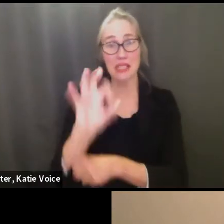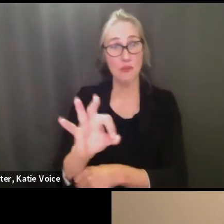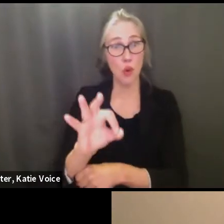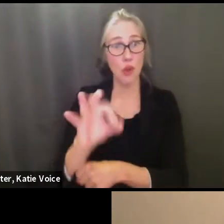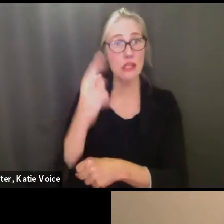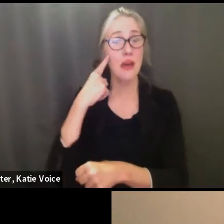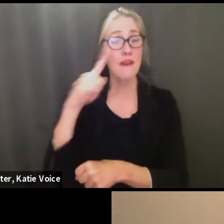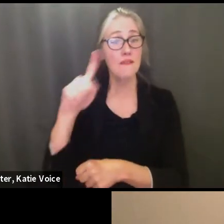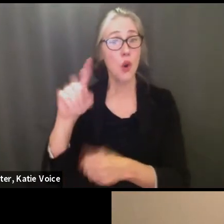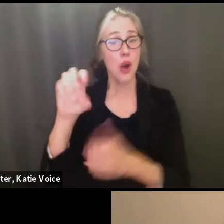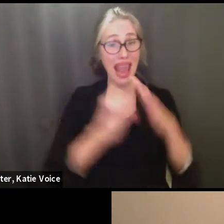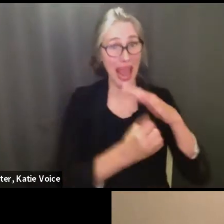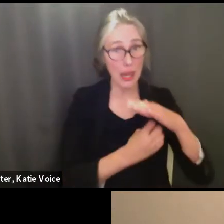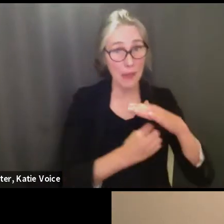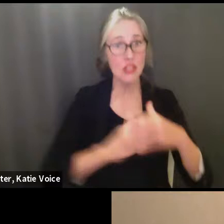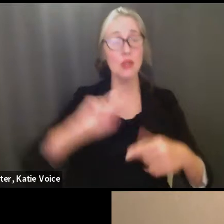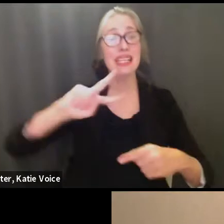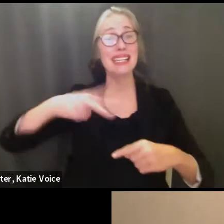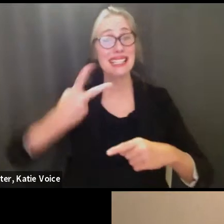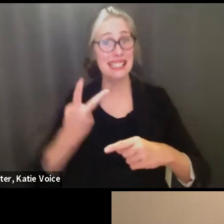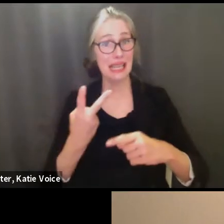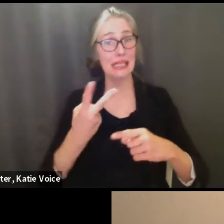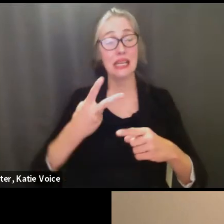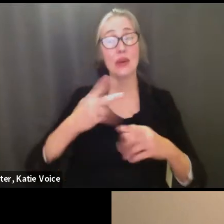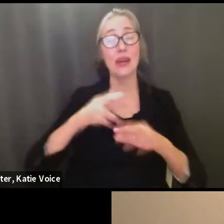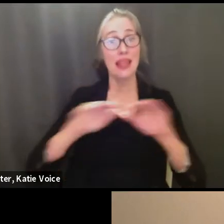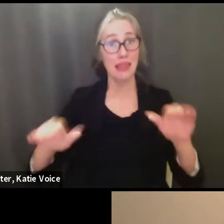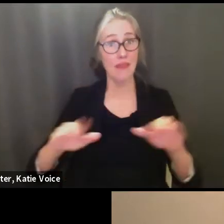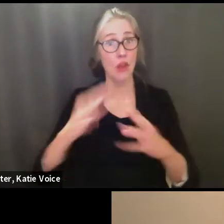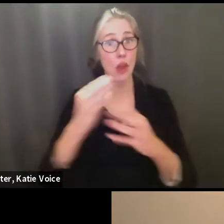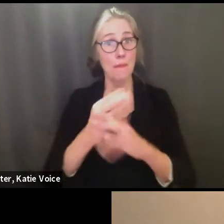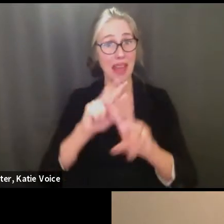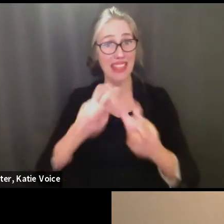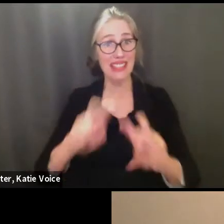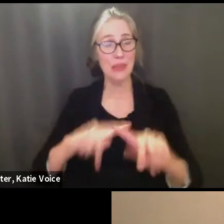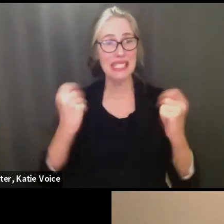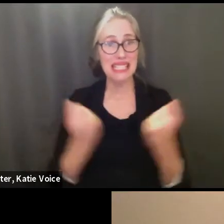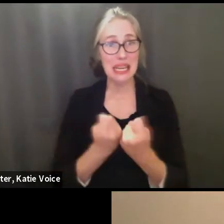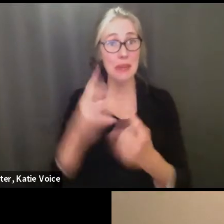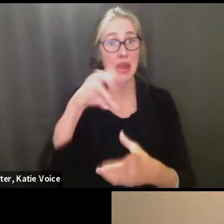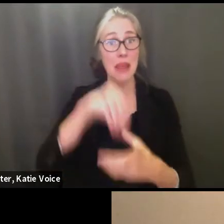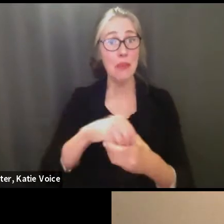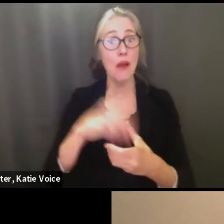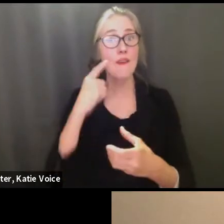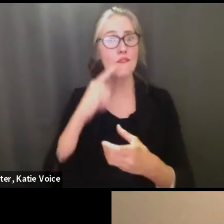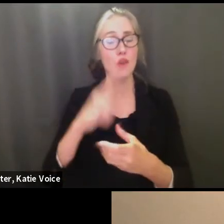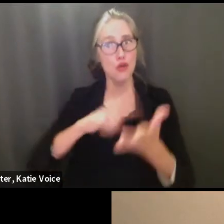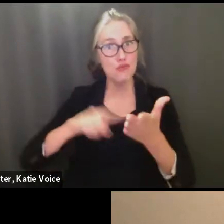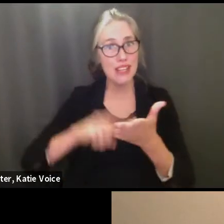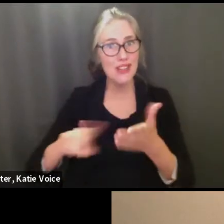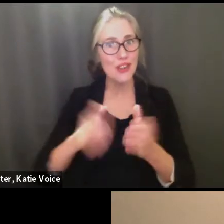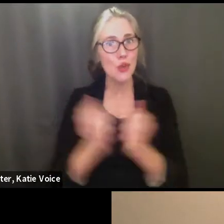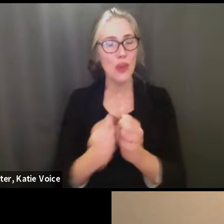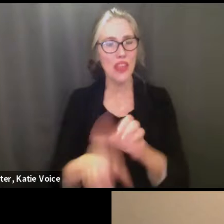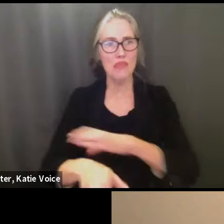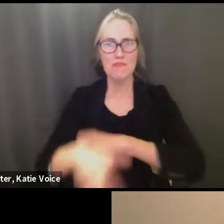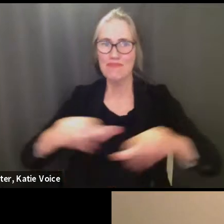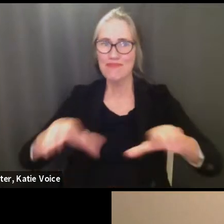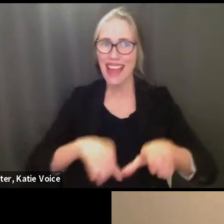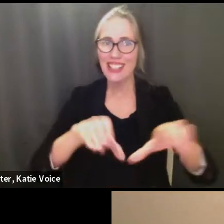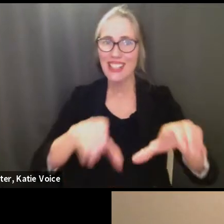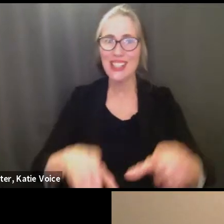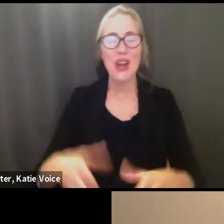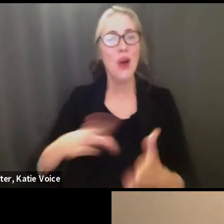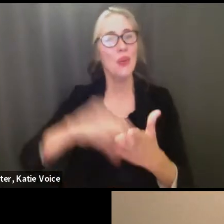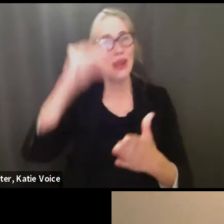assessment team and a secondary math assessment team, and they will participate in essentially what is action research. And we learned about that construct with Joe